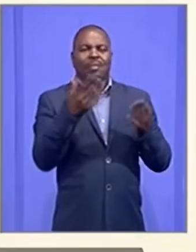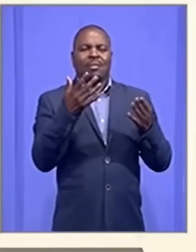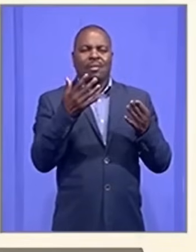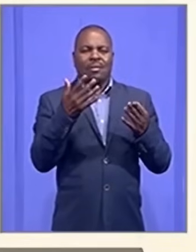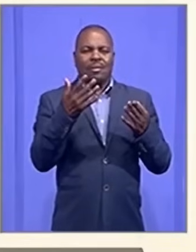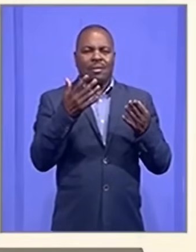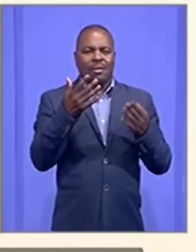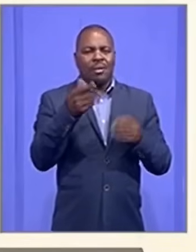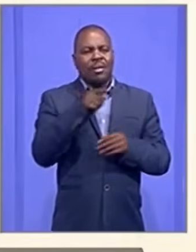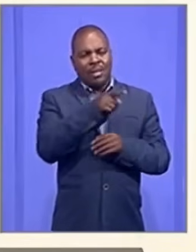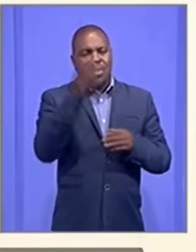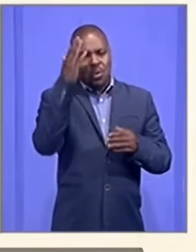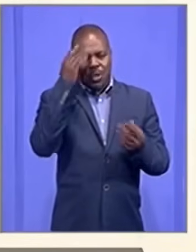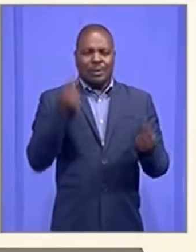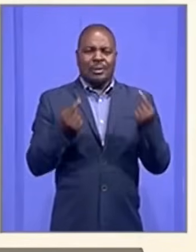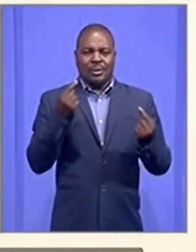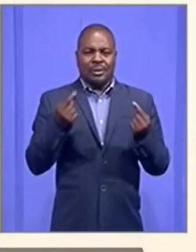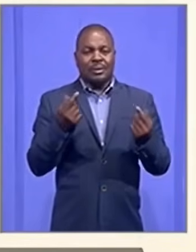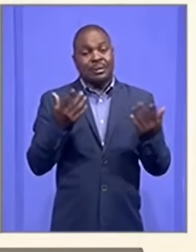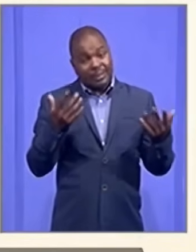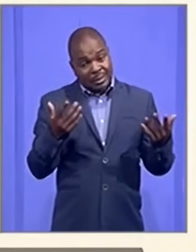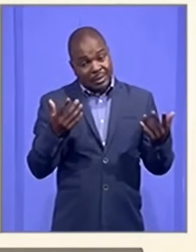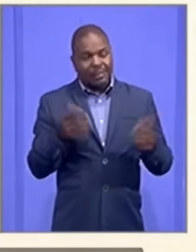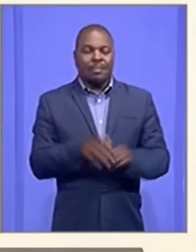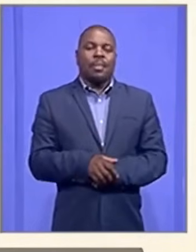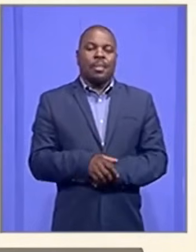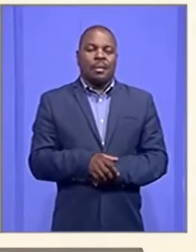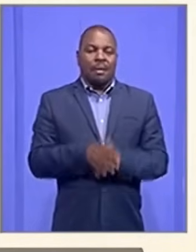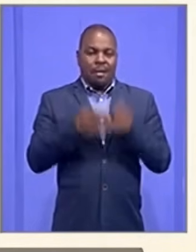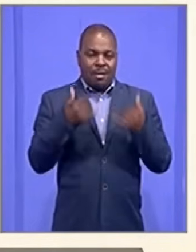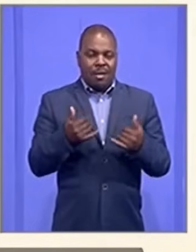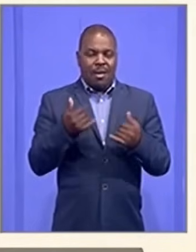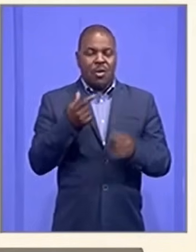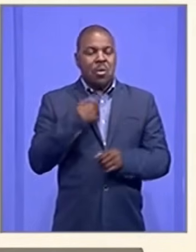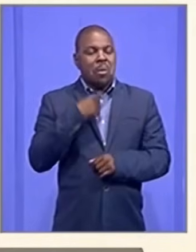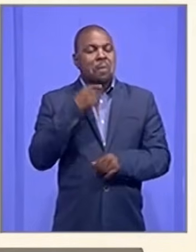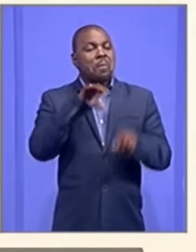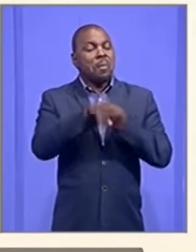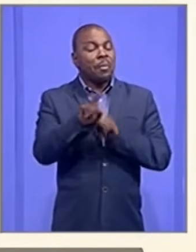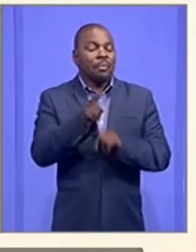mo motseng oo ba itsane, ke sone se e leng gore o itlhelele gore